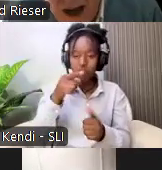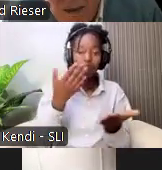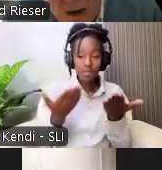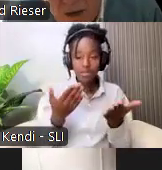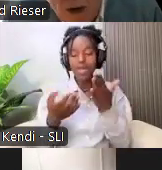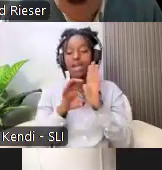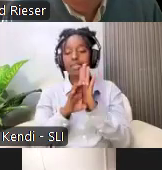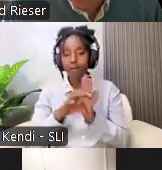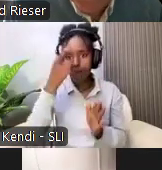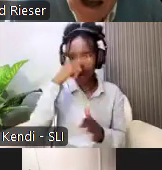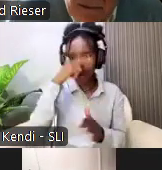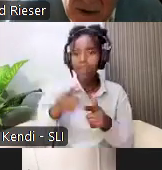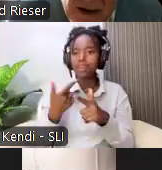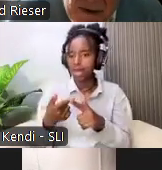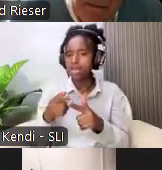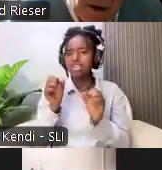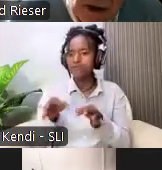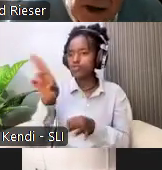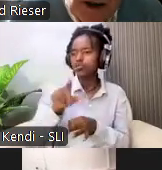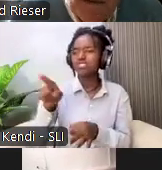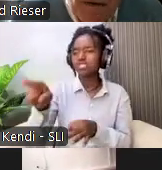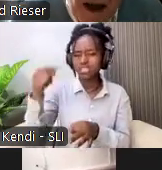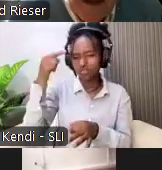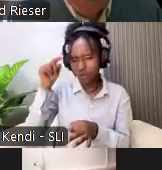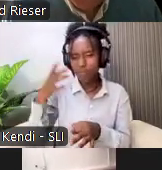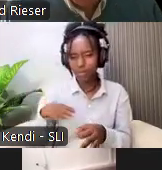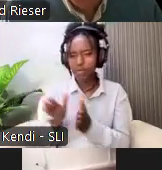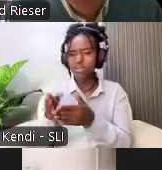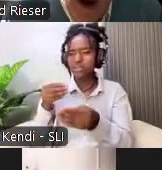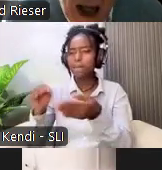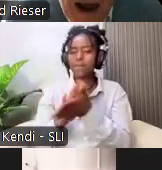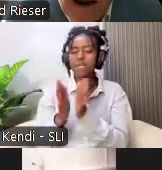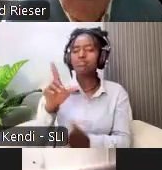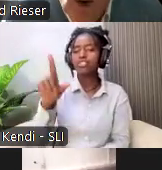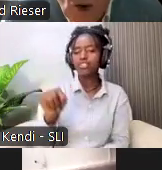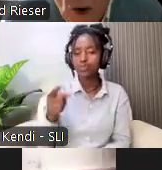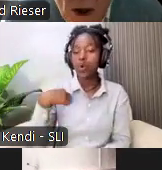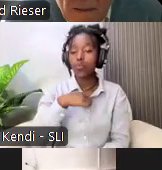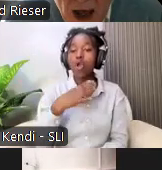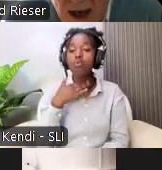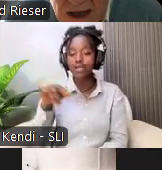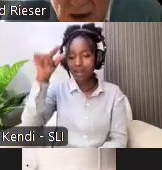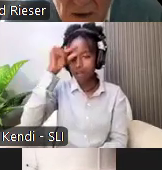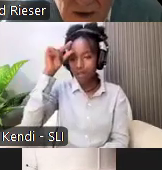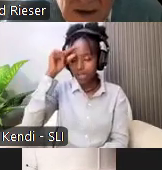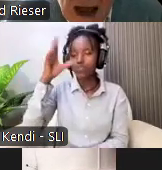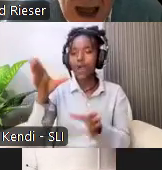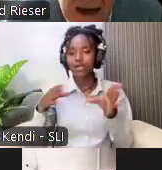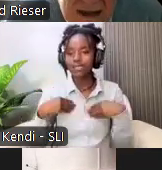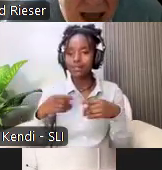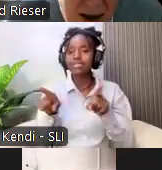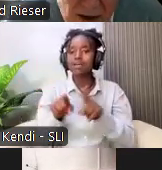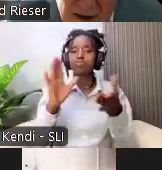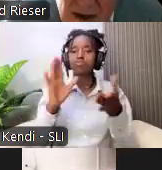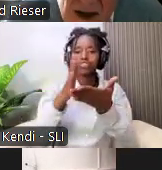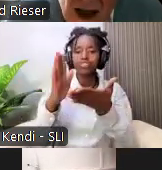And really, we would want to see governments being pushed to provide that sort of software for all blind students